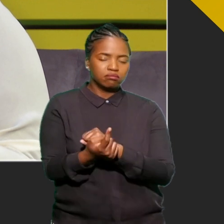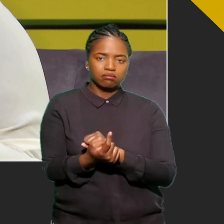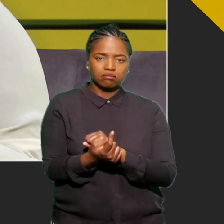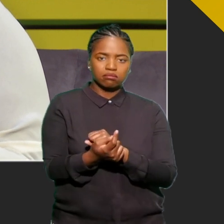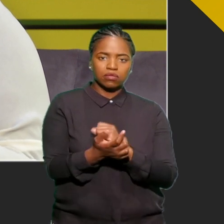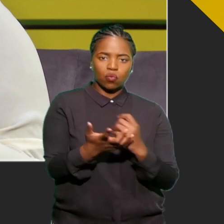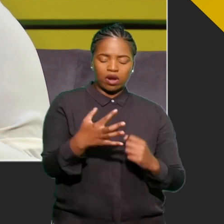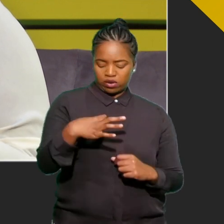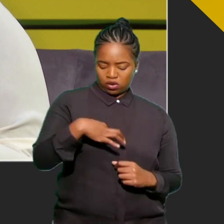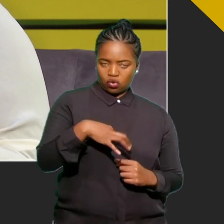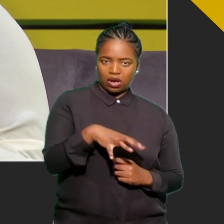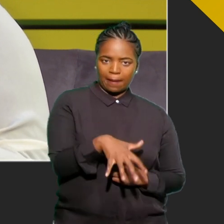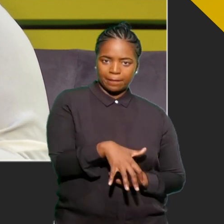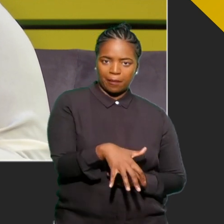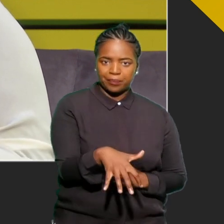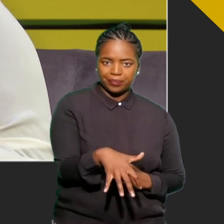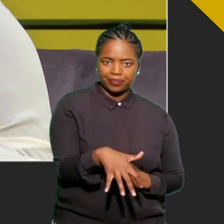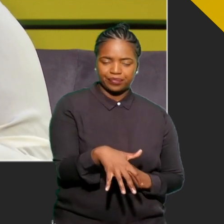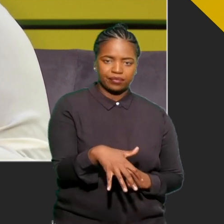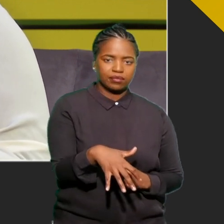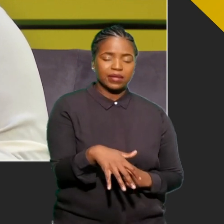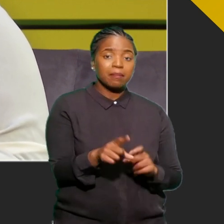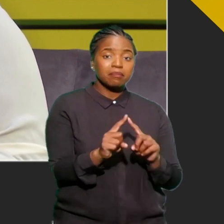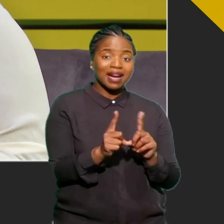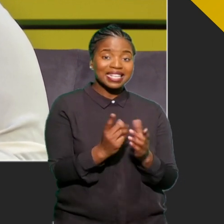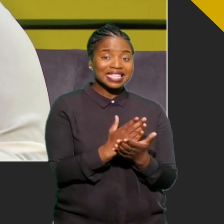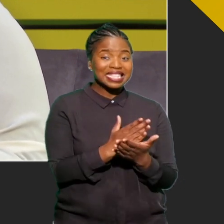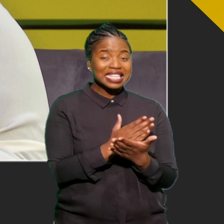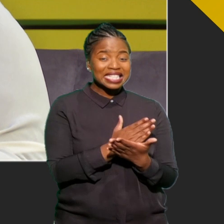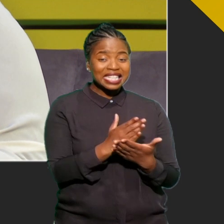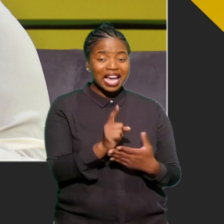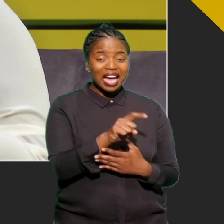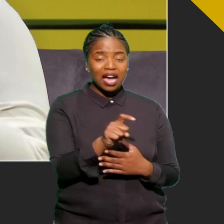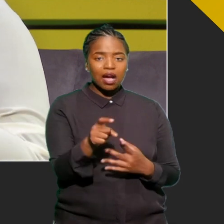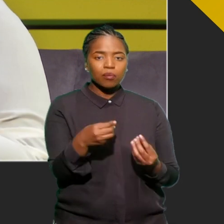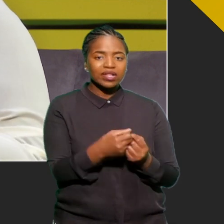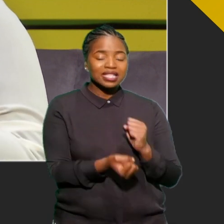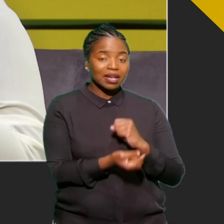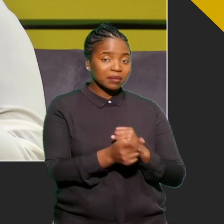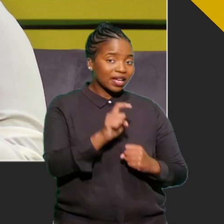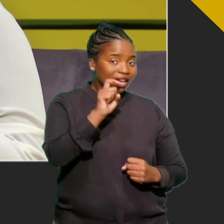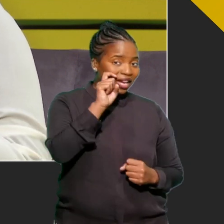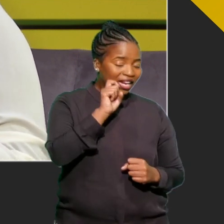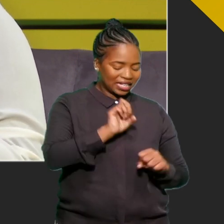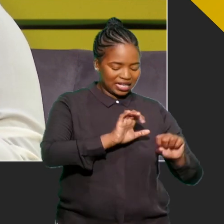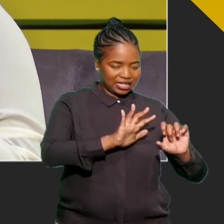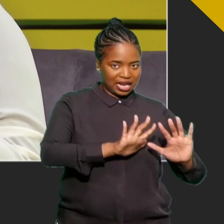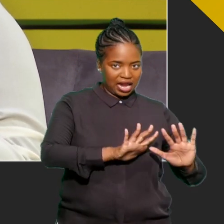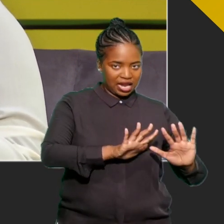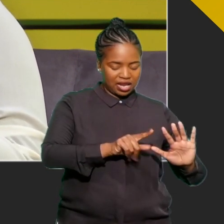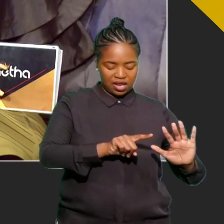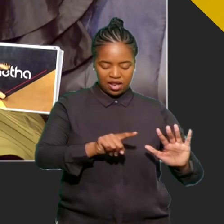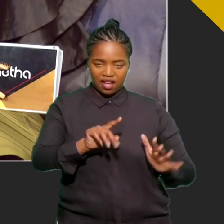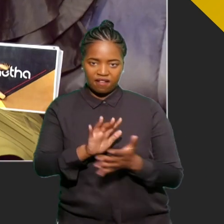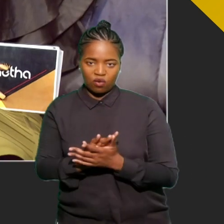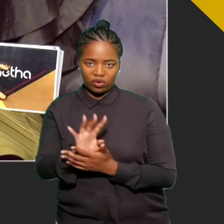when a girl becomes pregnant as a teenager, but most of these complications actually occur between the ages of 10 and 14. Oh,